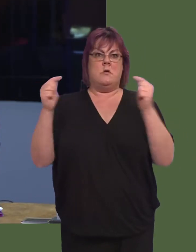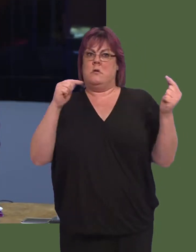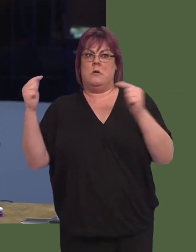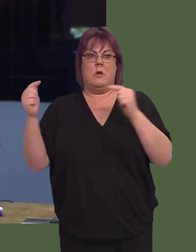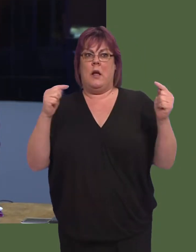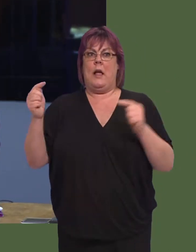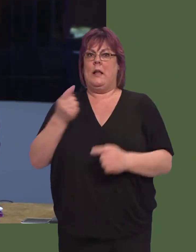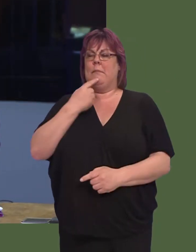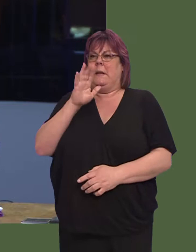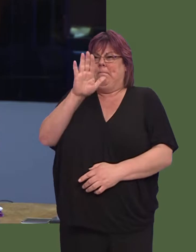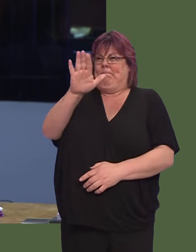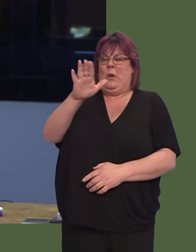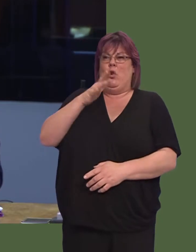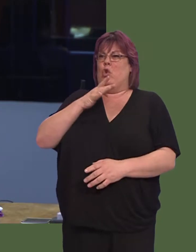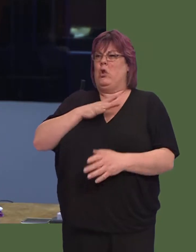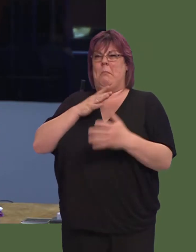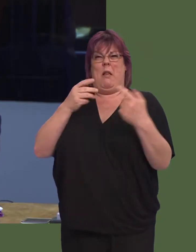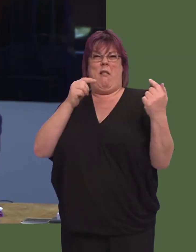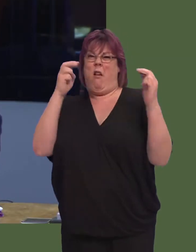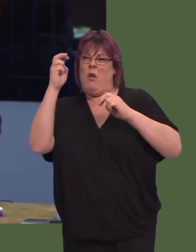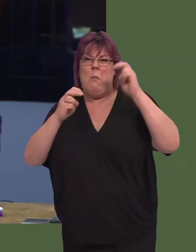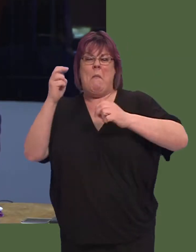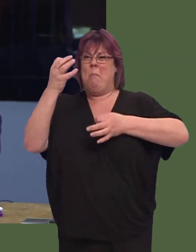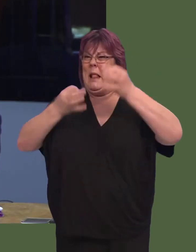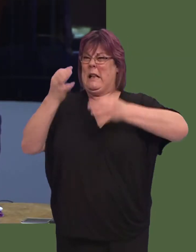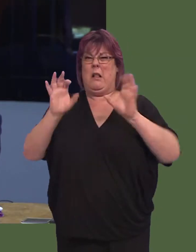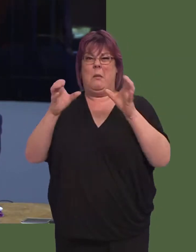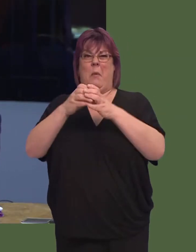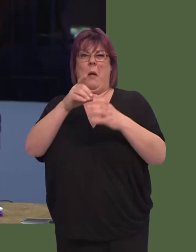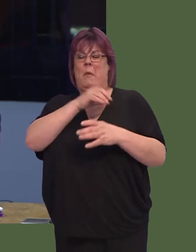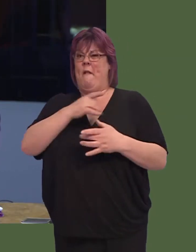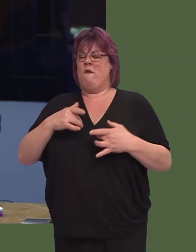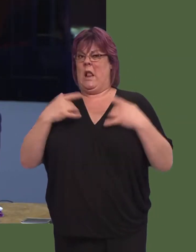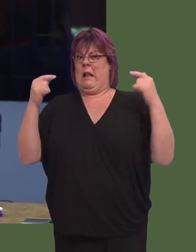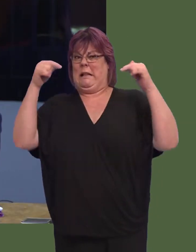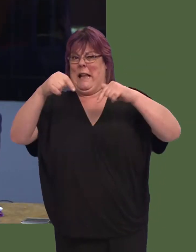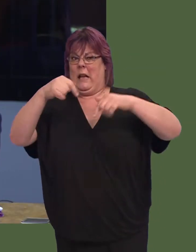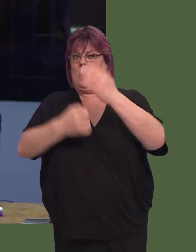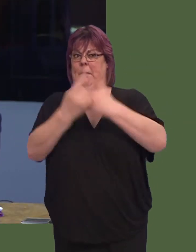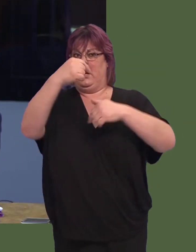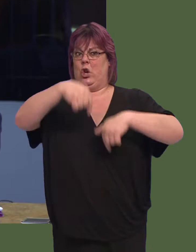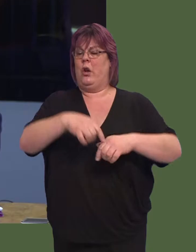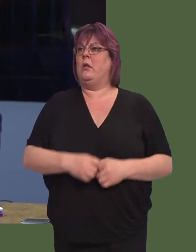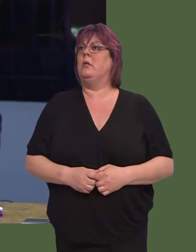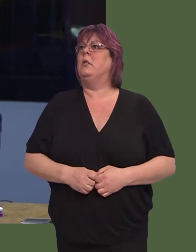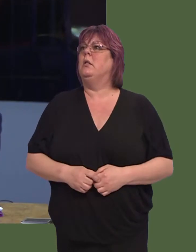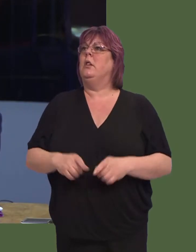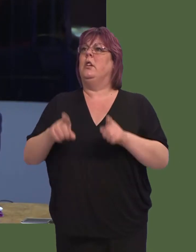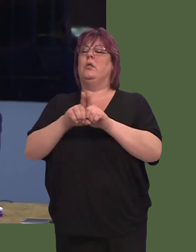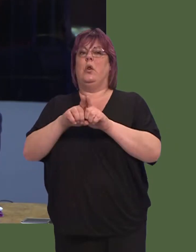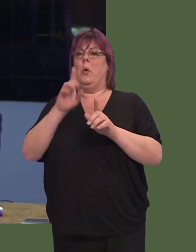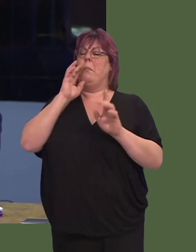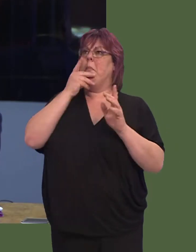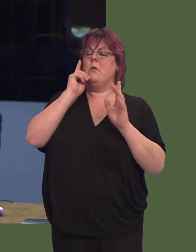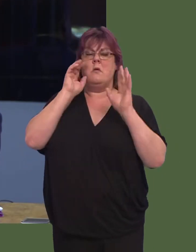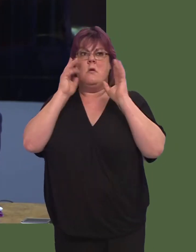wasn't appropriate to make party political points when our country is potentially under attack. Another Labour MP, John Woodcock, said it would put our national security at significant